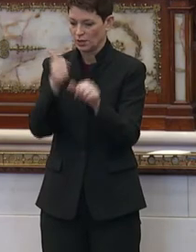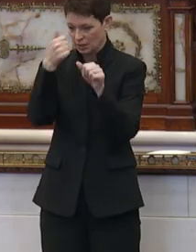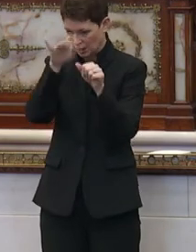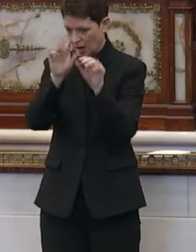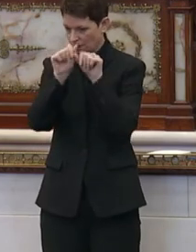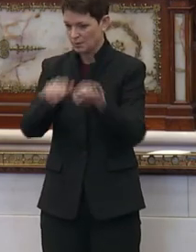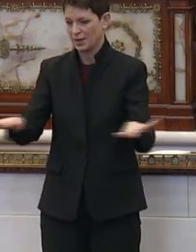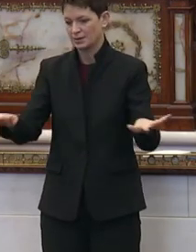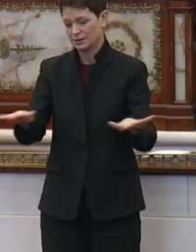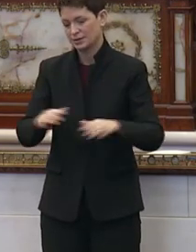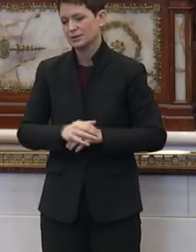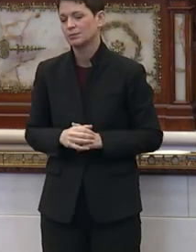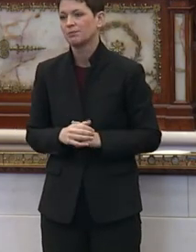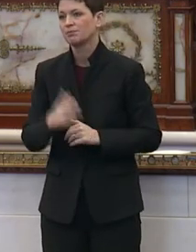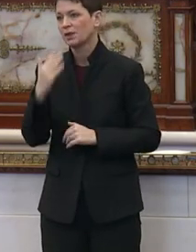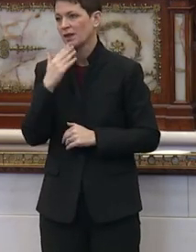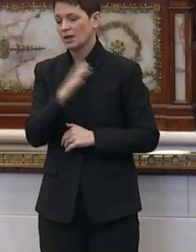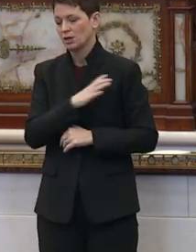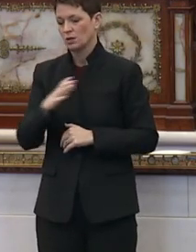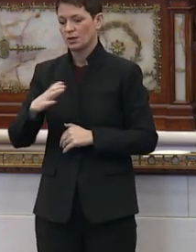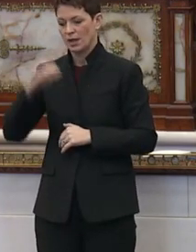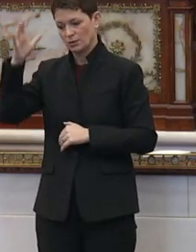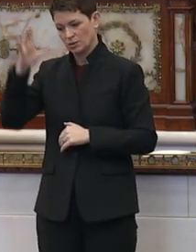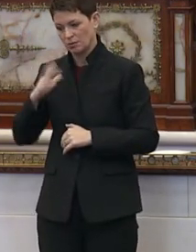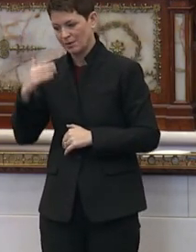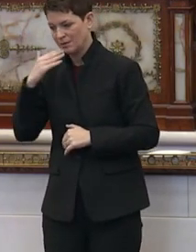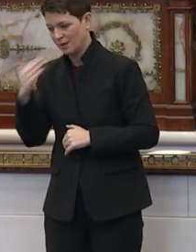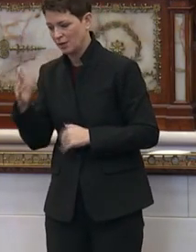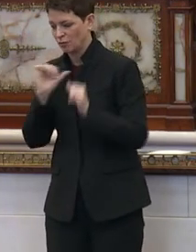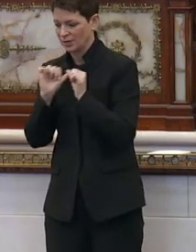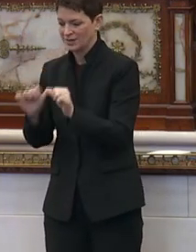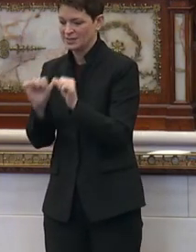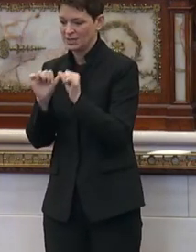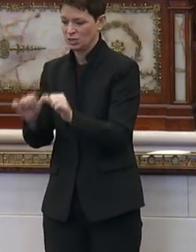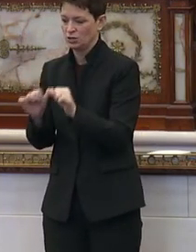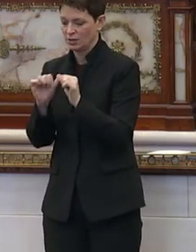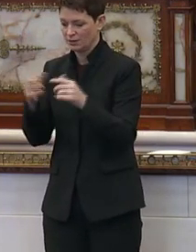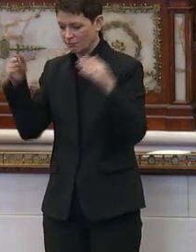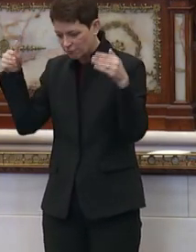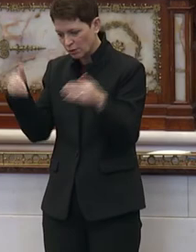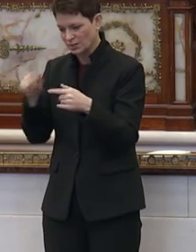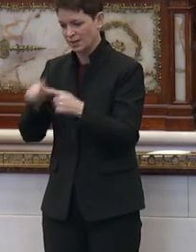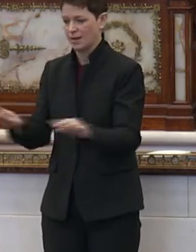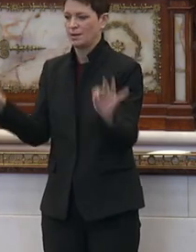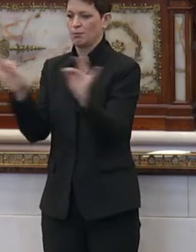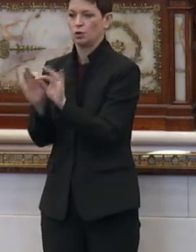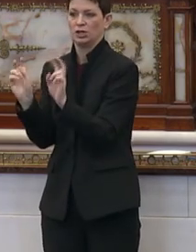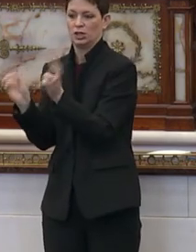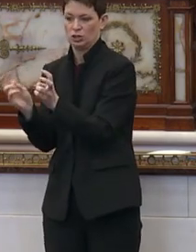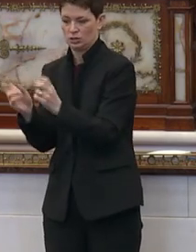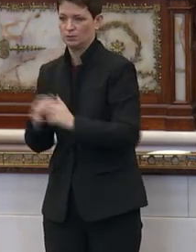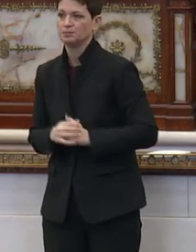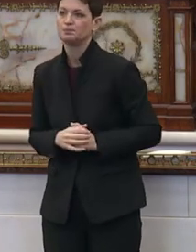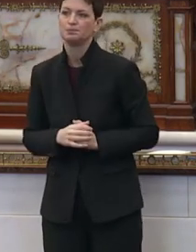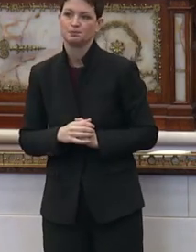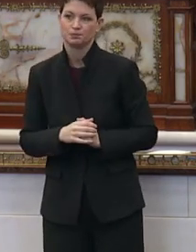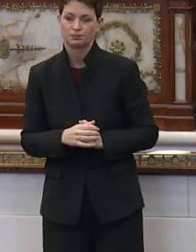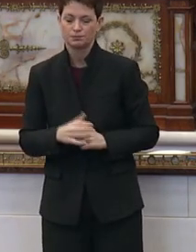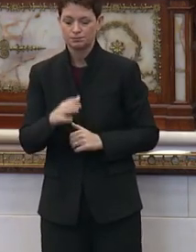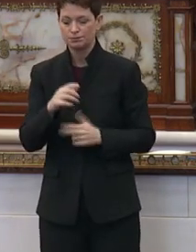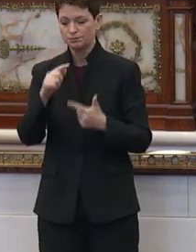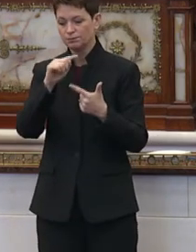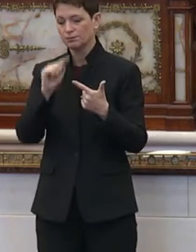bless. Thank you. Thank you, Councilman. Thank you for continuing to stay focused on this very, very important issue.